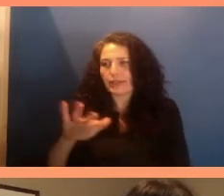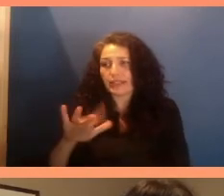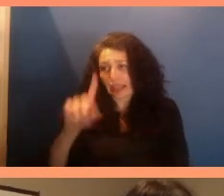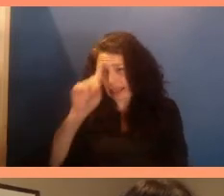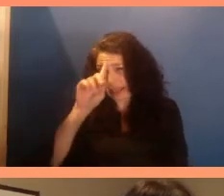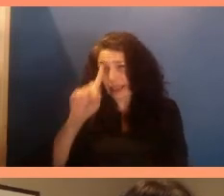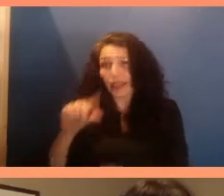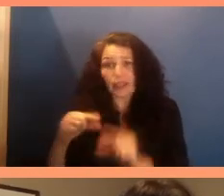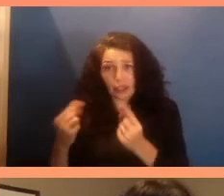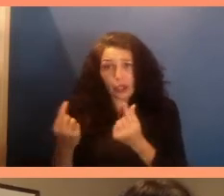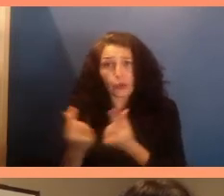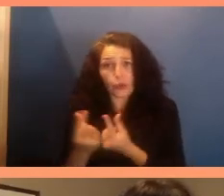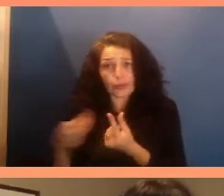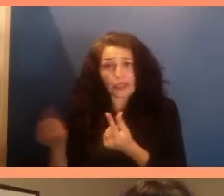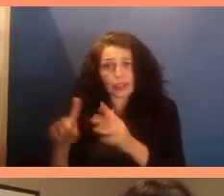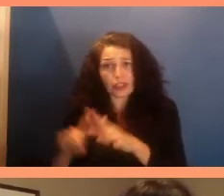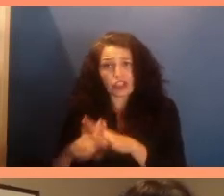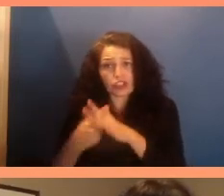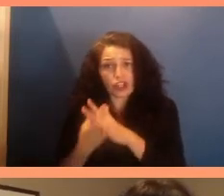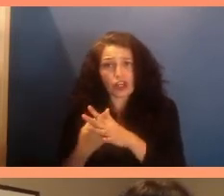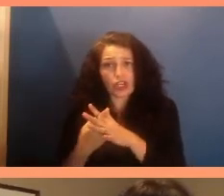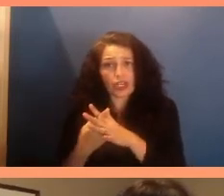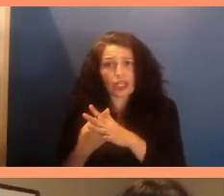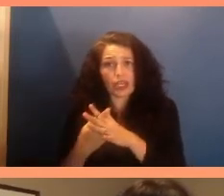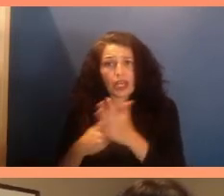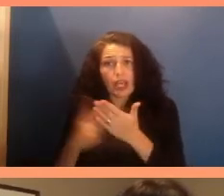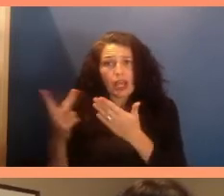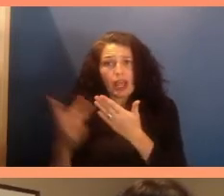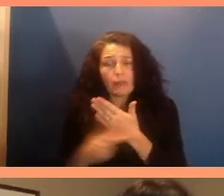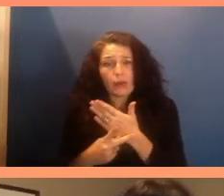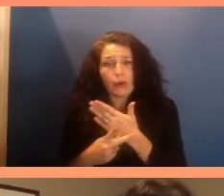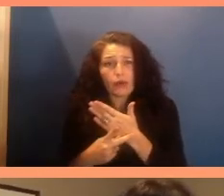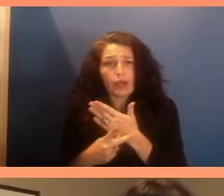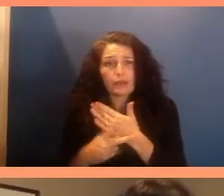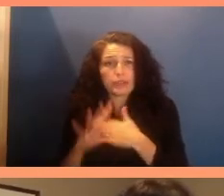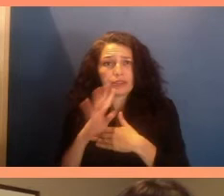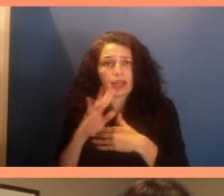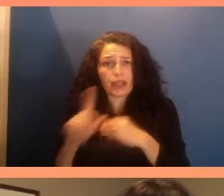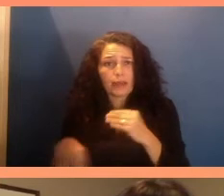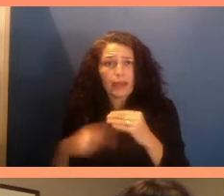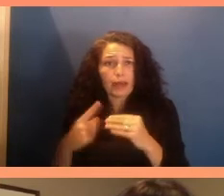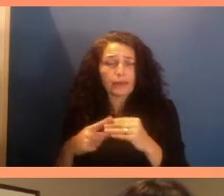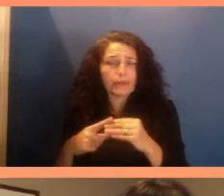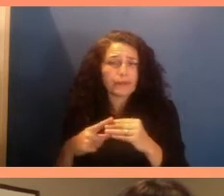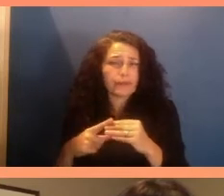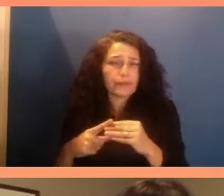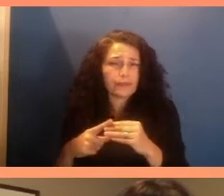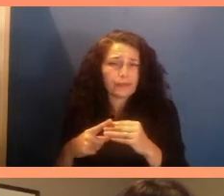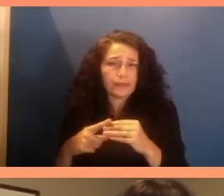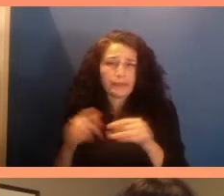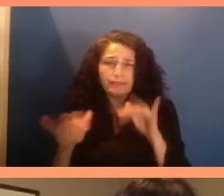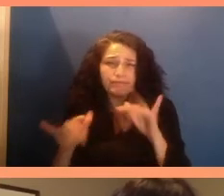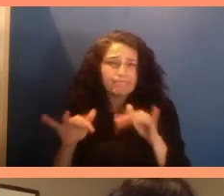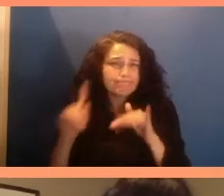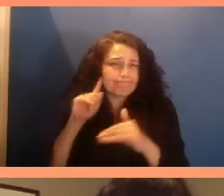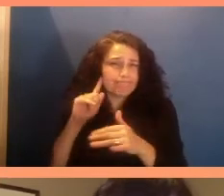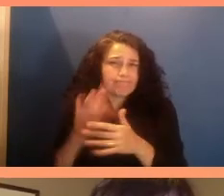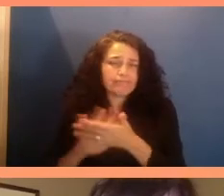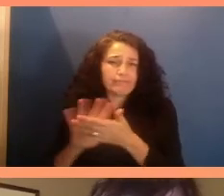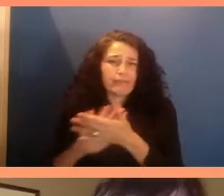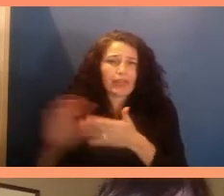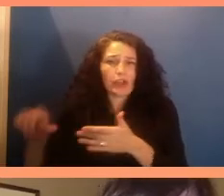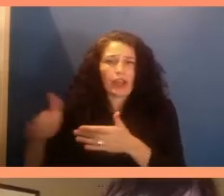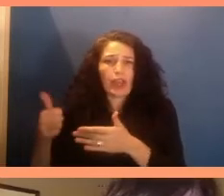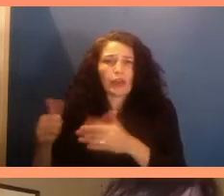is starting a program for white filmmakers to talk about whiteness in documentary. And there are, other groups,